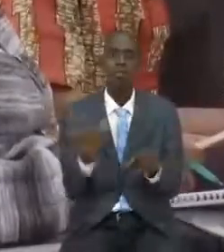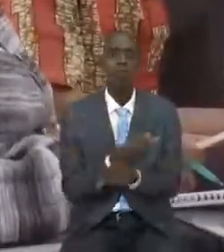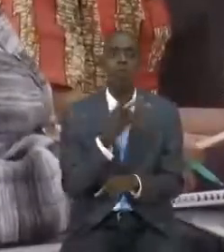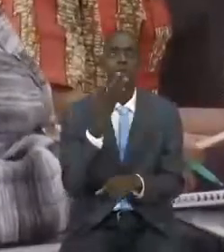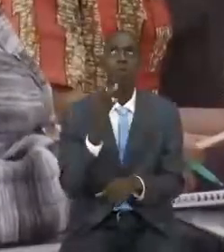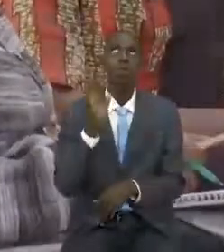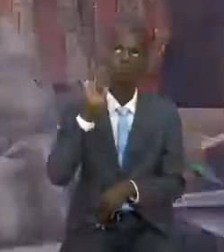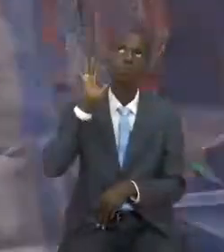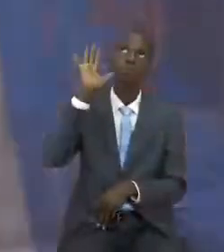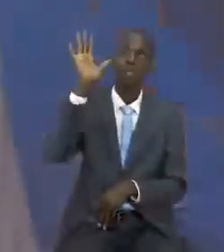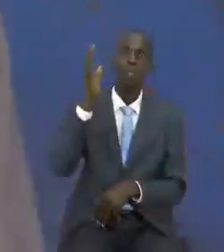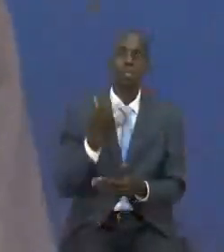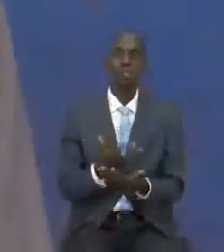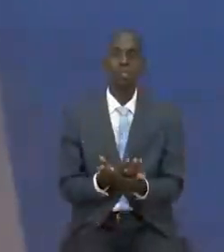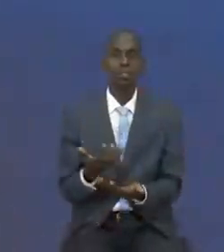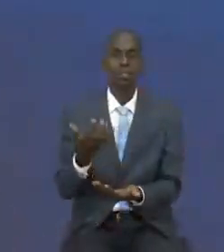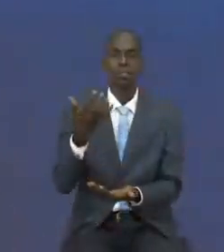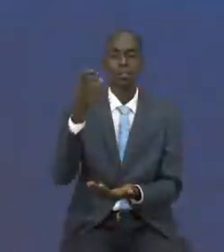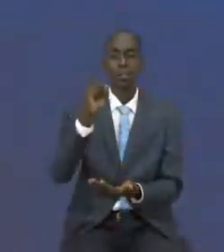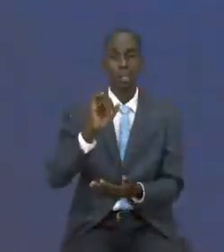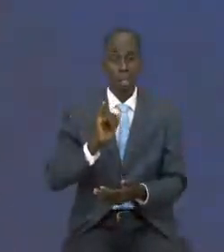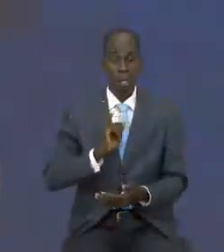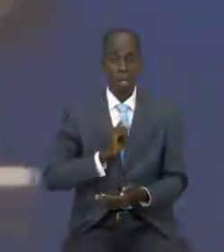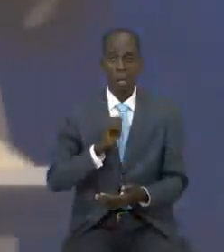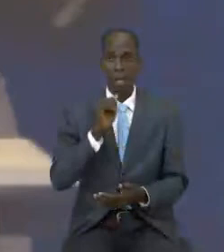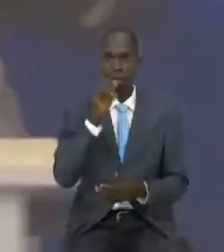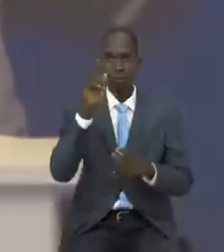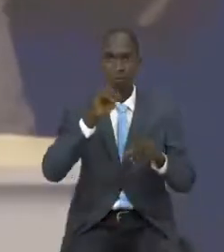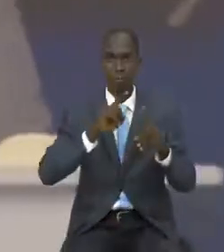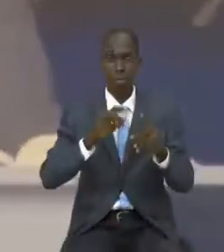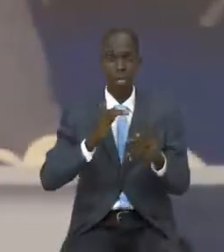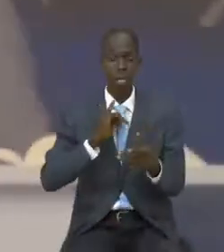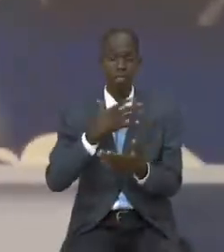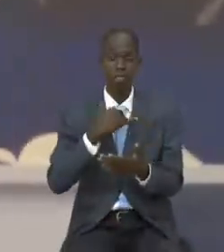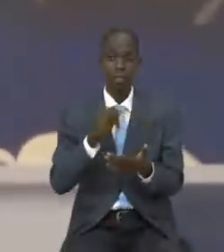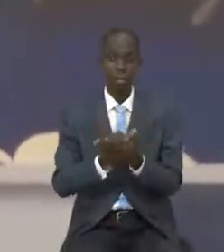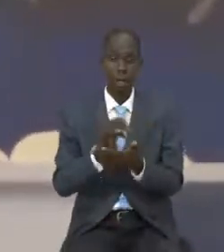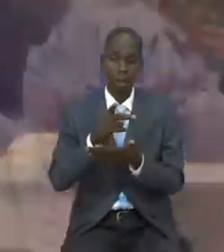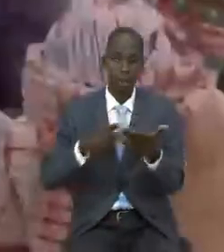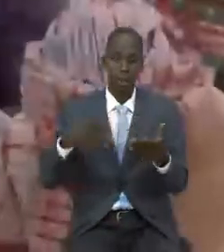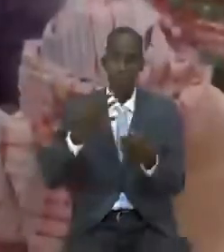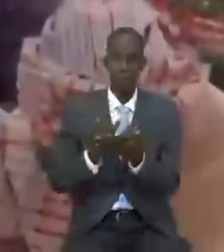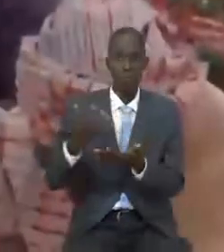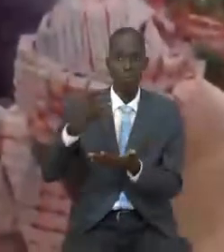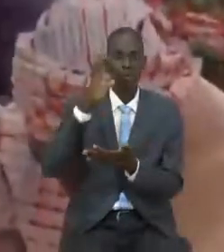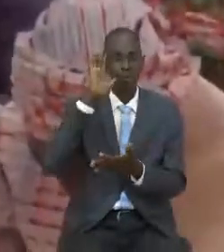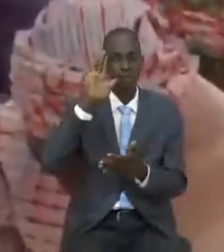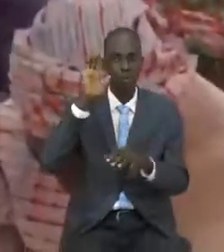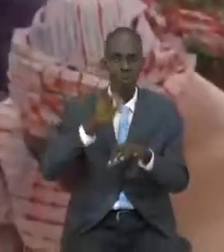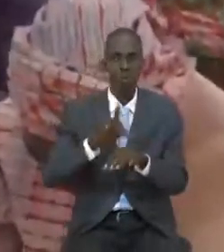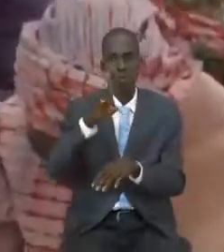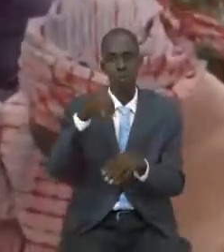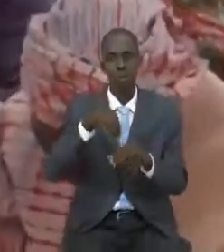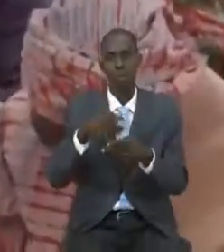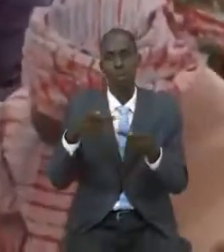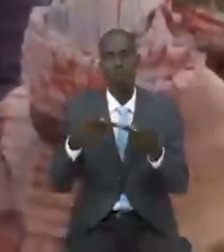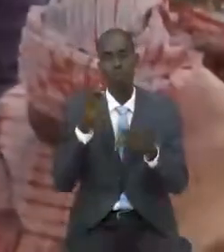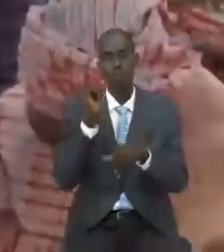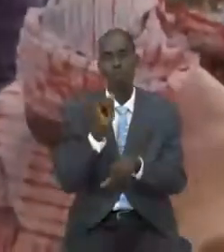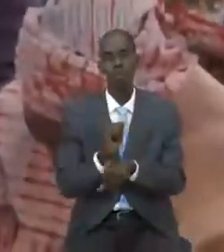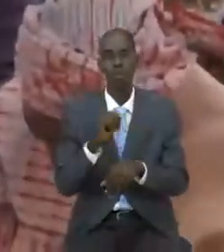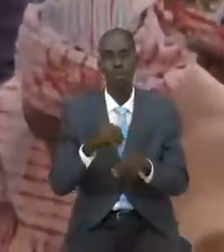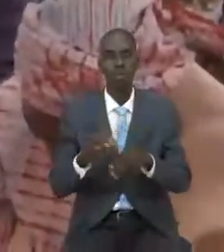thy riches. And part of the riches will get to that place of work in your life. I'm looking at number two